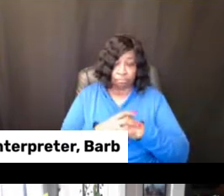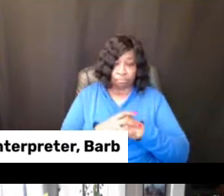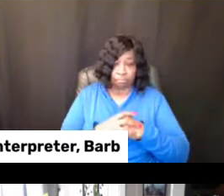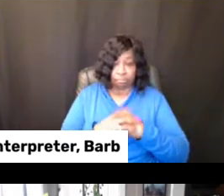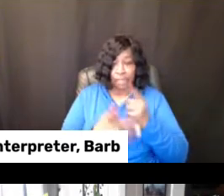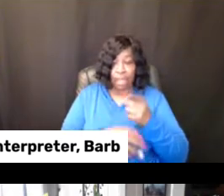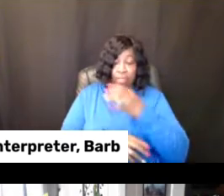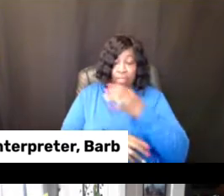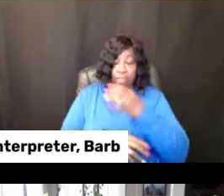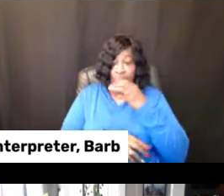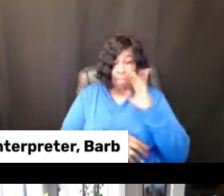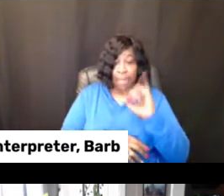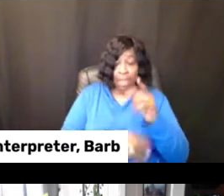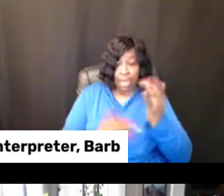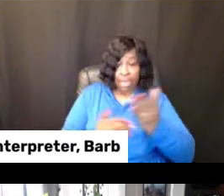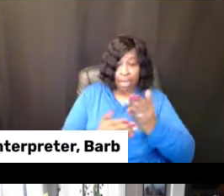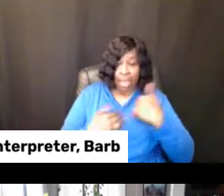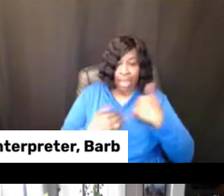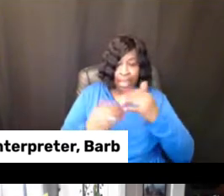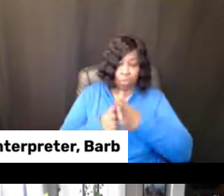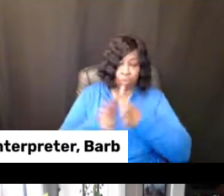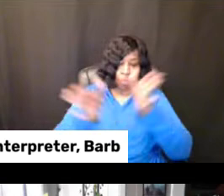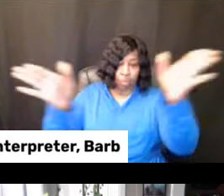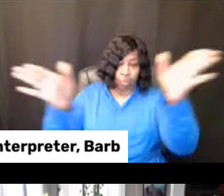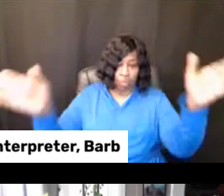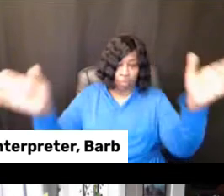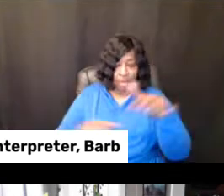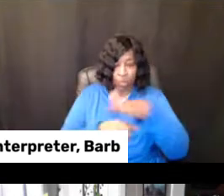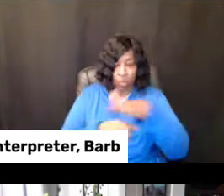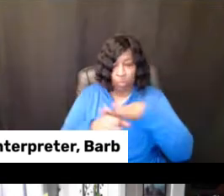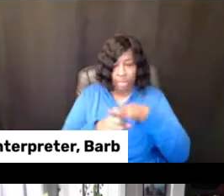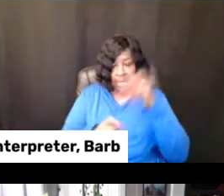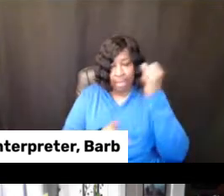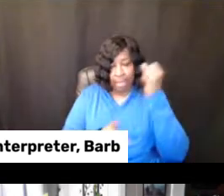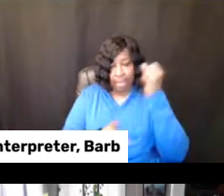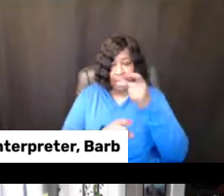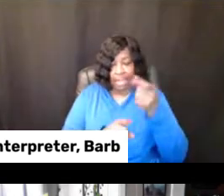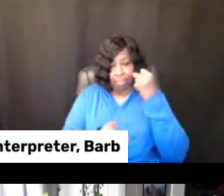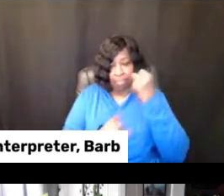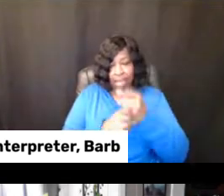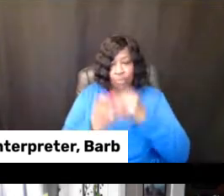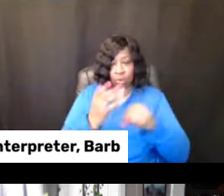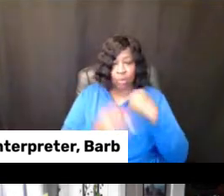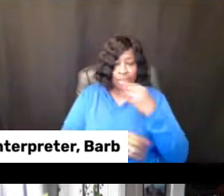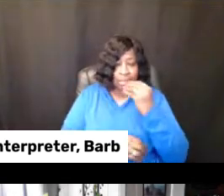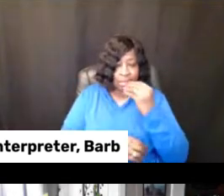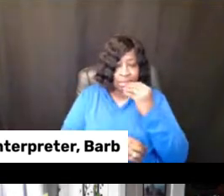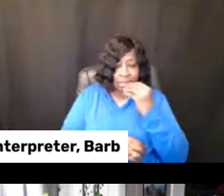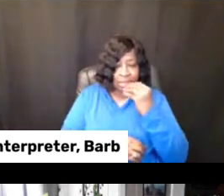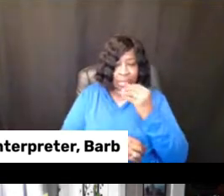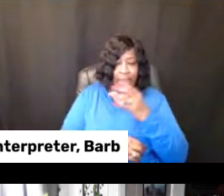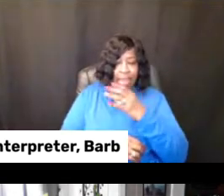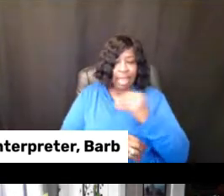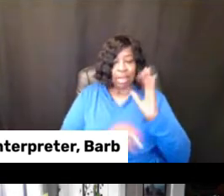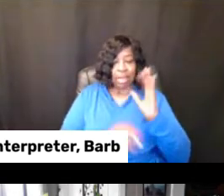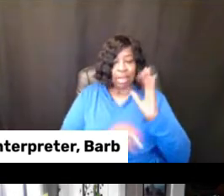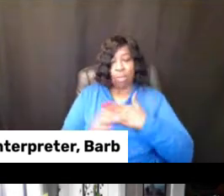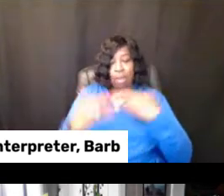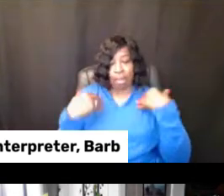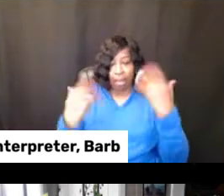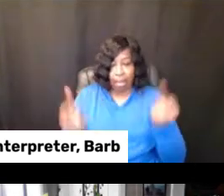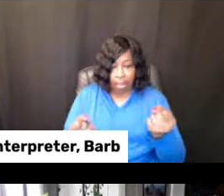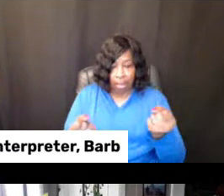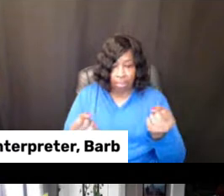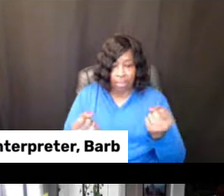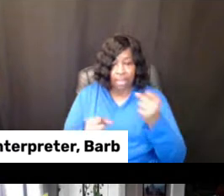The Farm Bill has wide-reaching impact. It impacts what we eat, and by extension, our health,